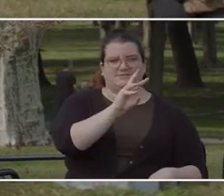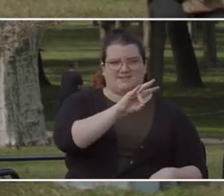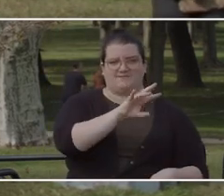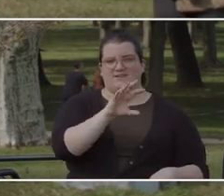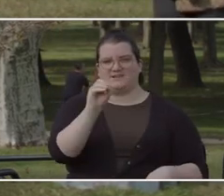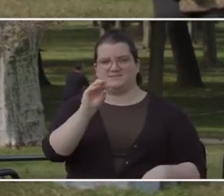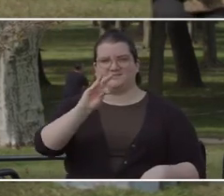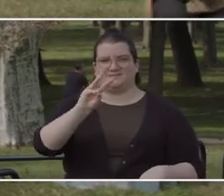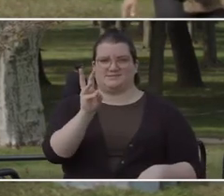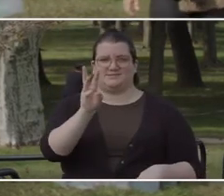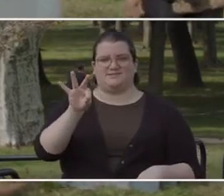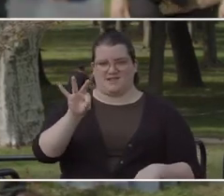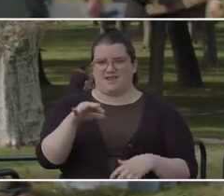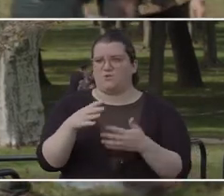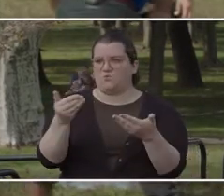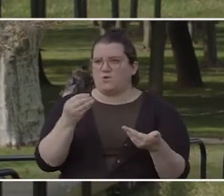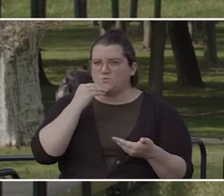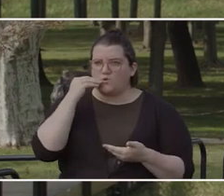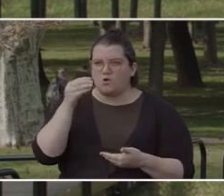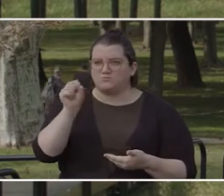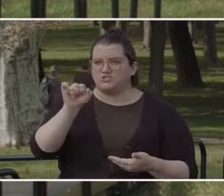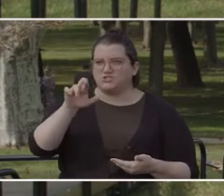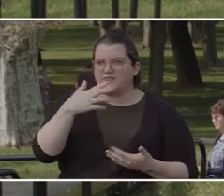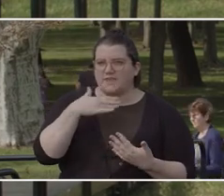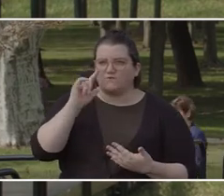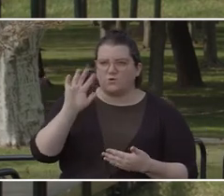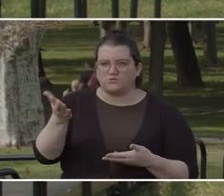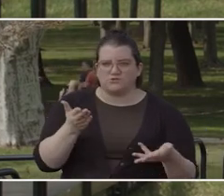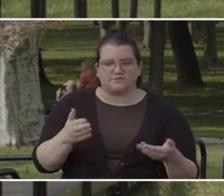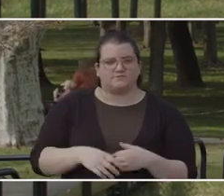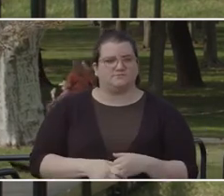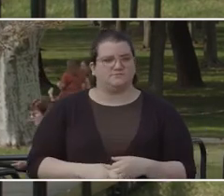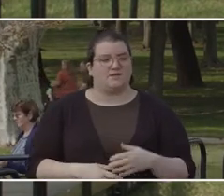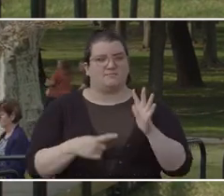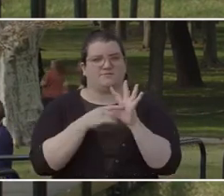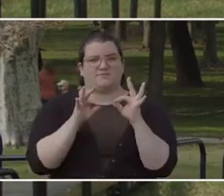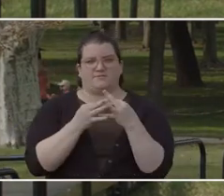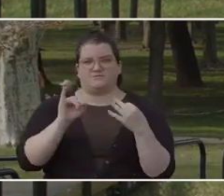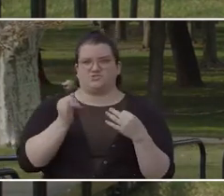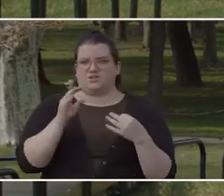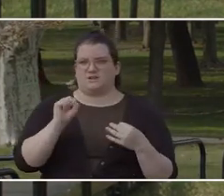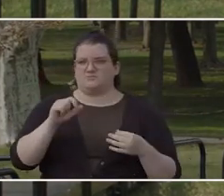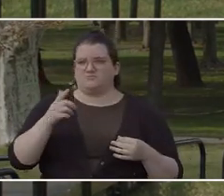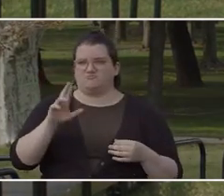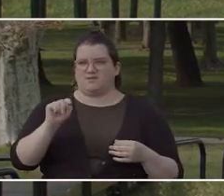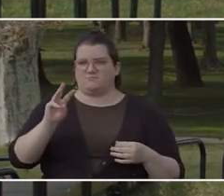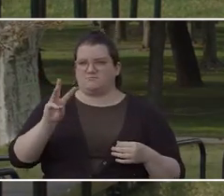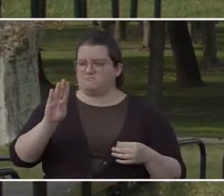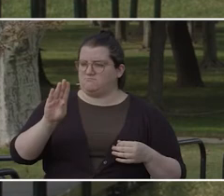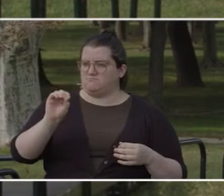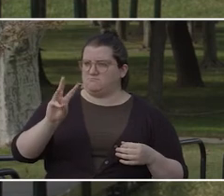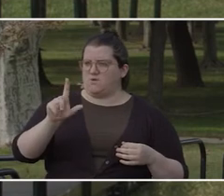1969. Welcome home, sir. Thank you for your service. On behalf of the family of James Grant Bowles, he served in the United